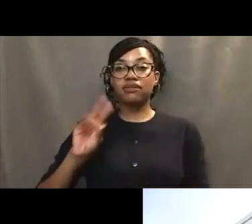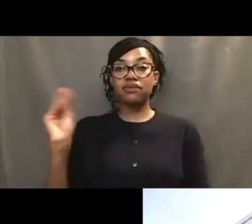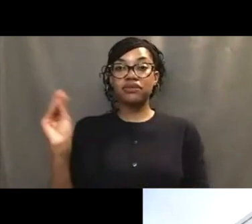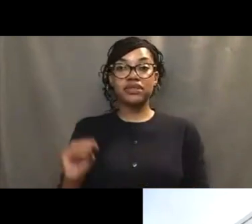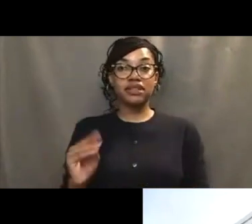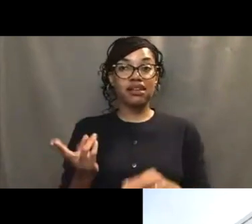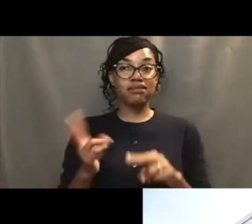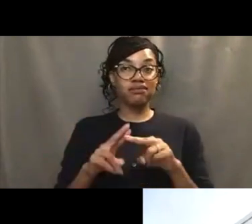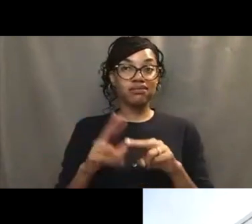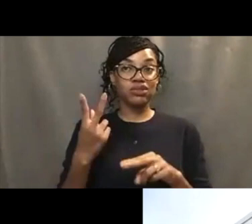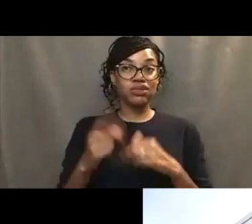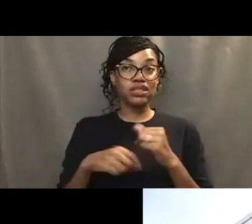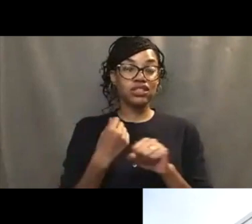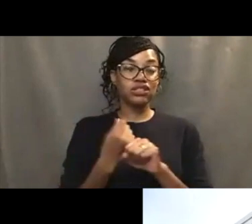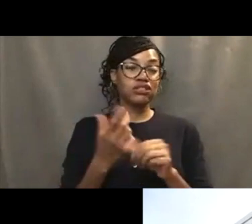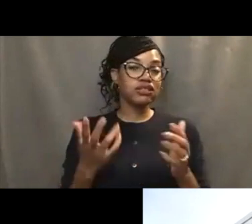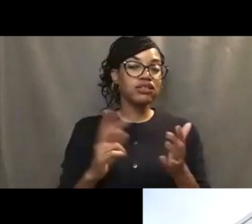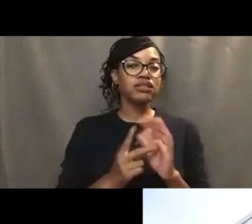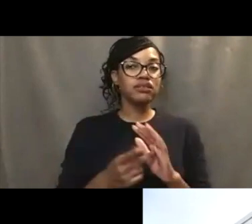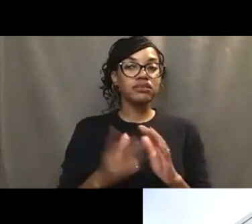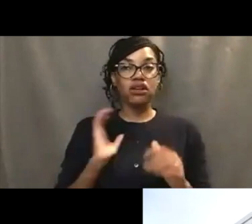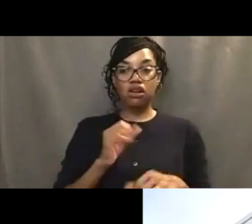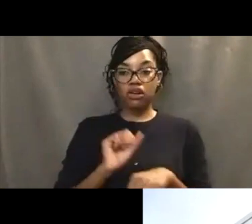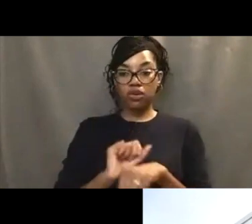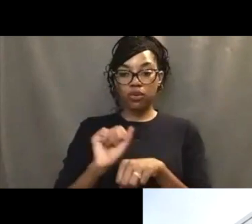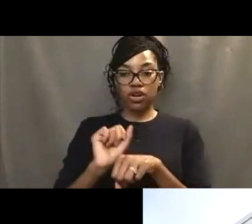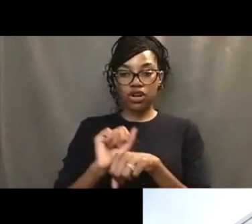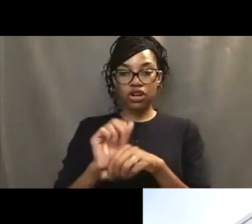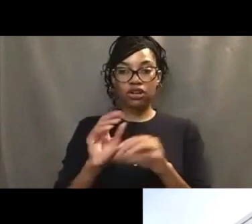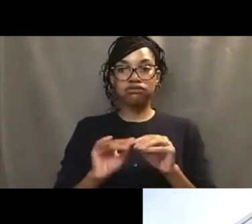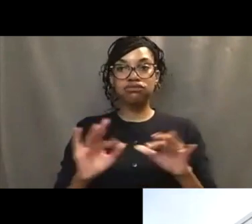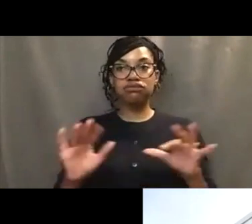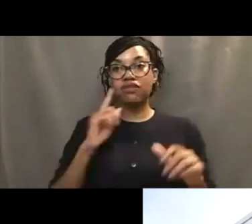So it's done the work for us.